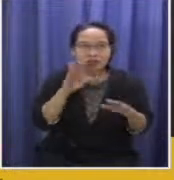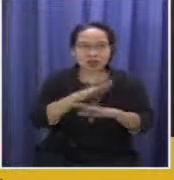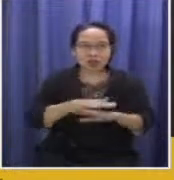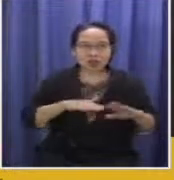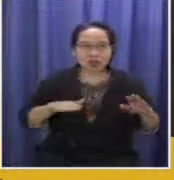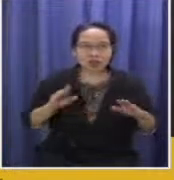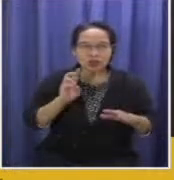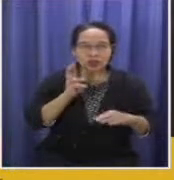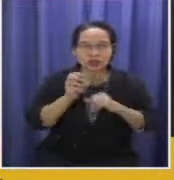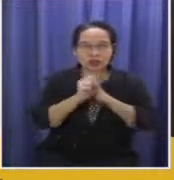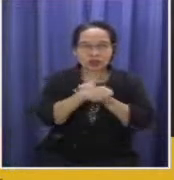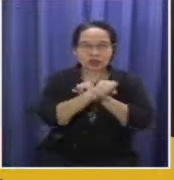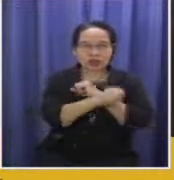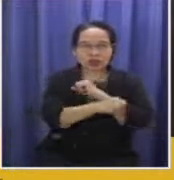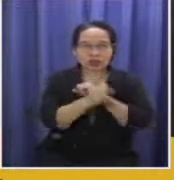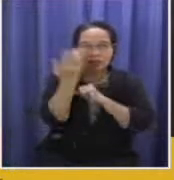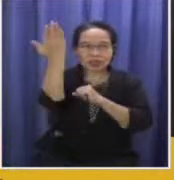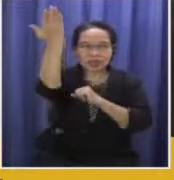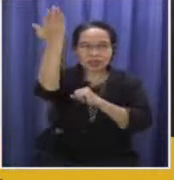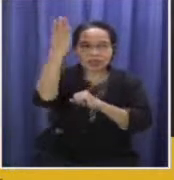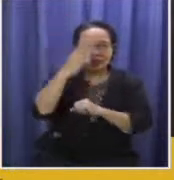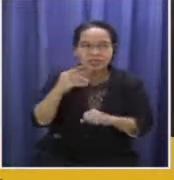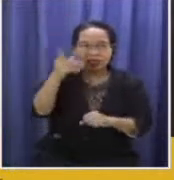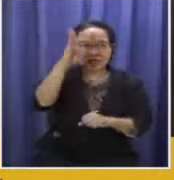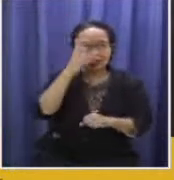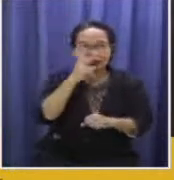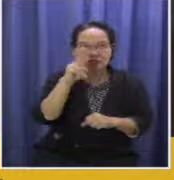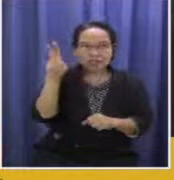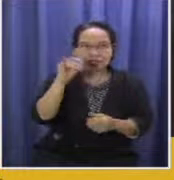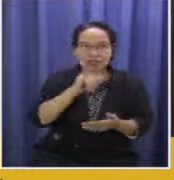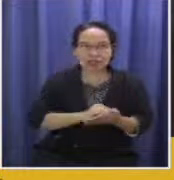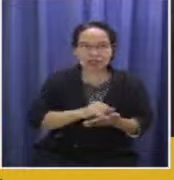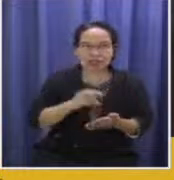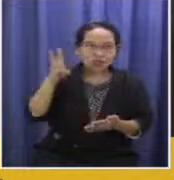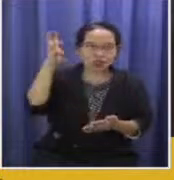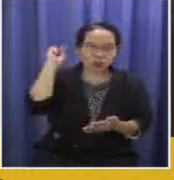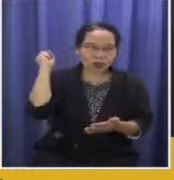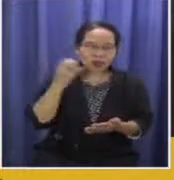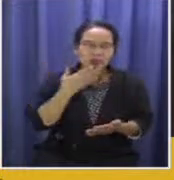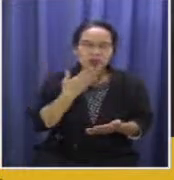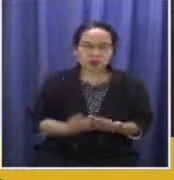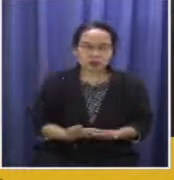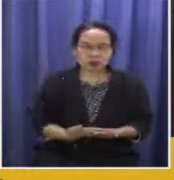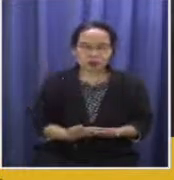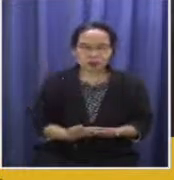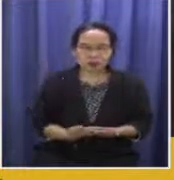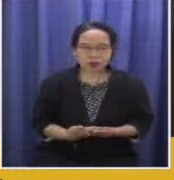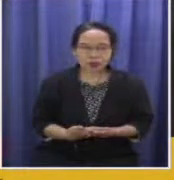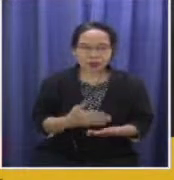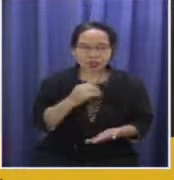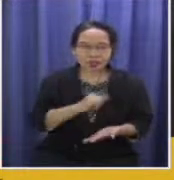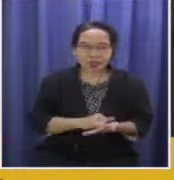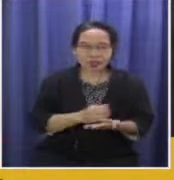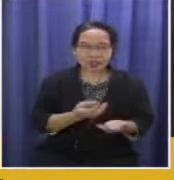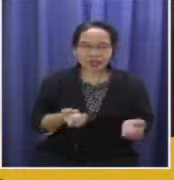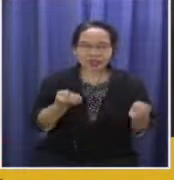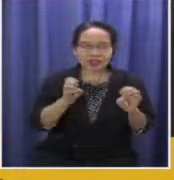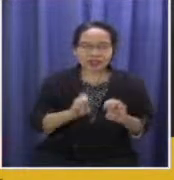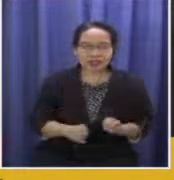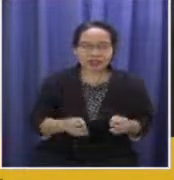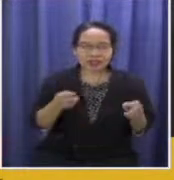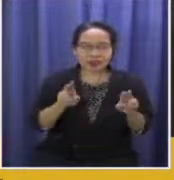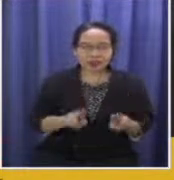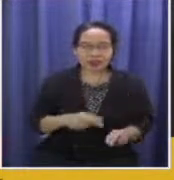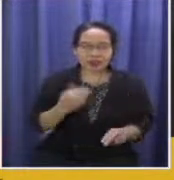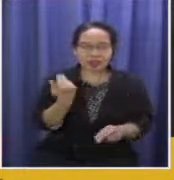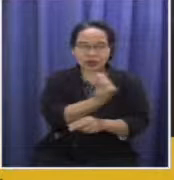waters called he seas. And God saw that it was good. That is eventually what happened